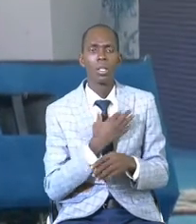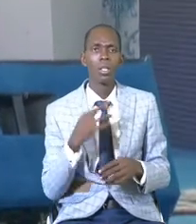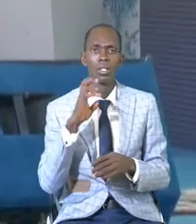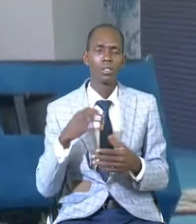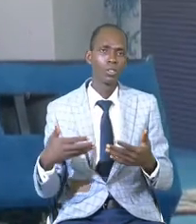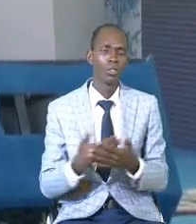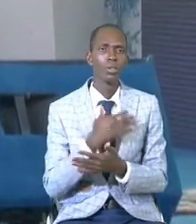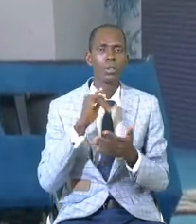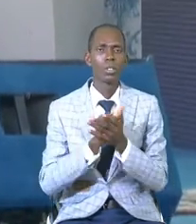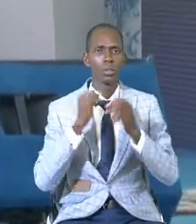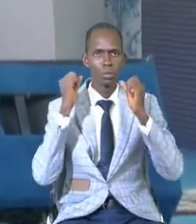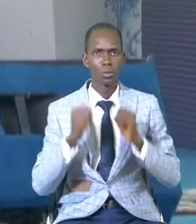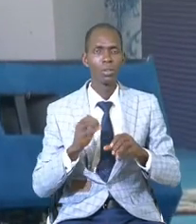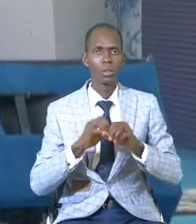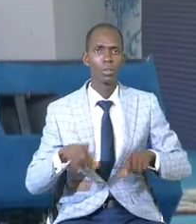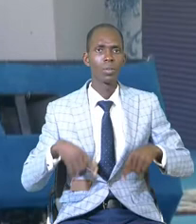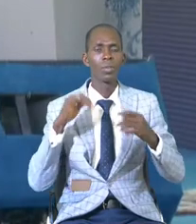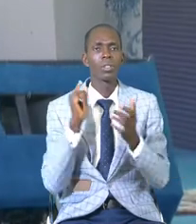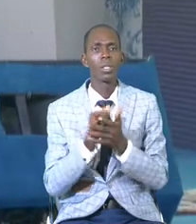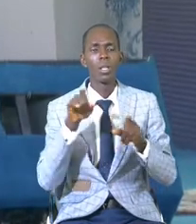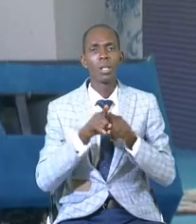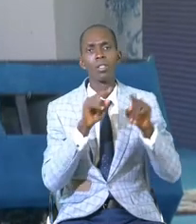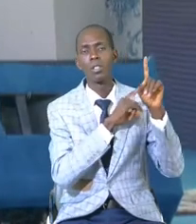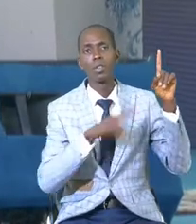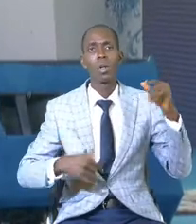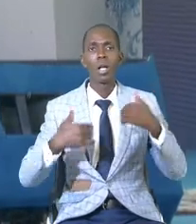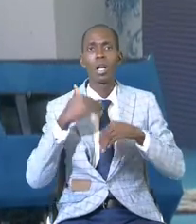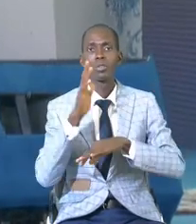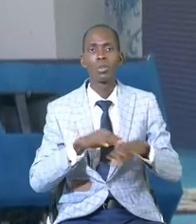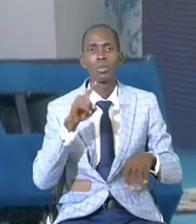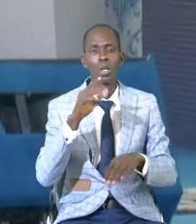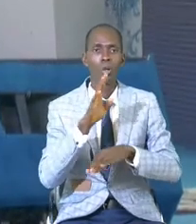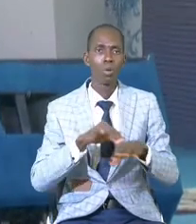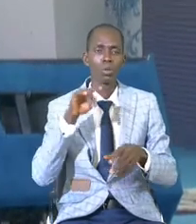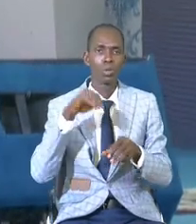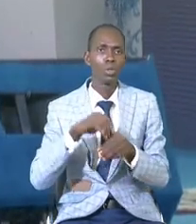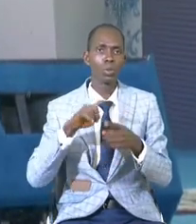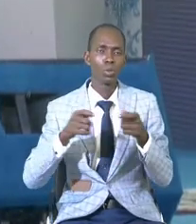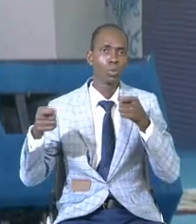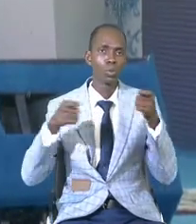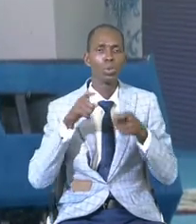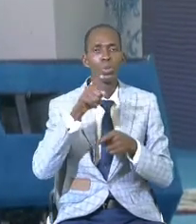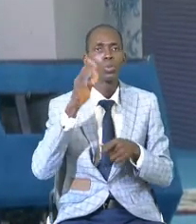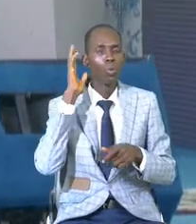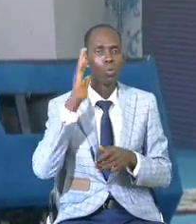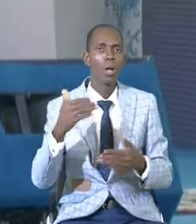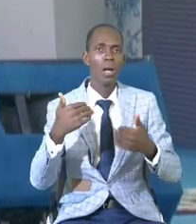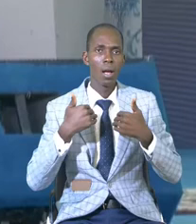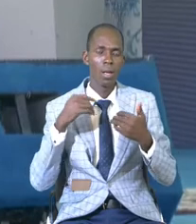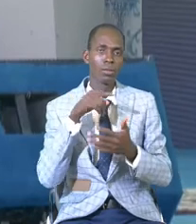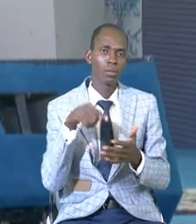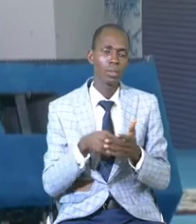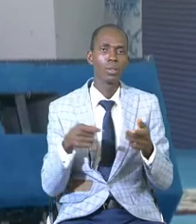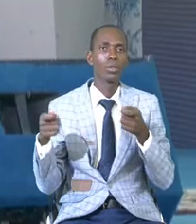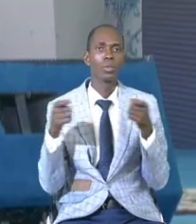life that the Lord has called you and he calls you to dominion. You will have this dominion